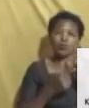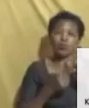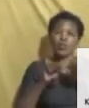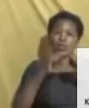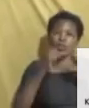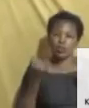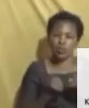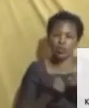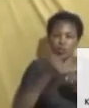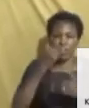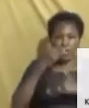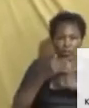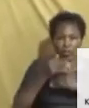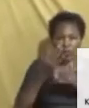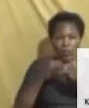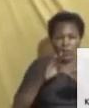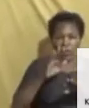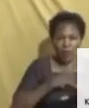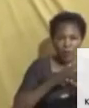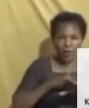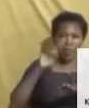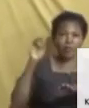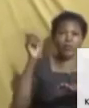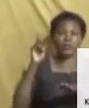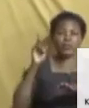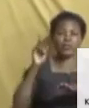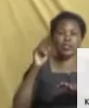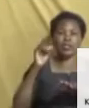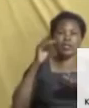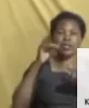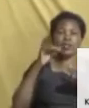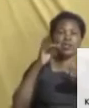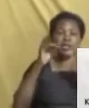president. Inequality is a